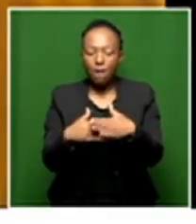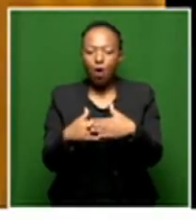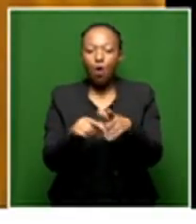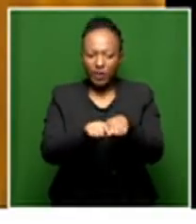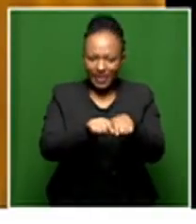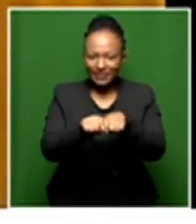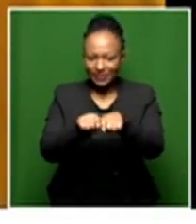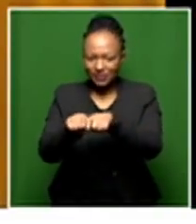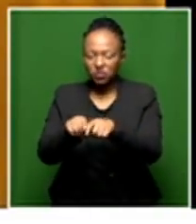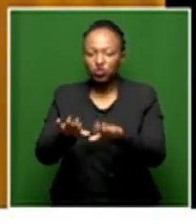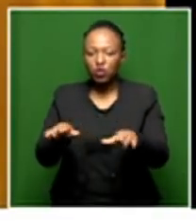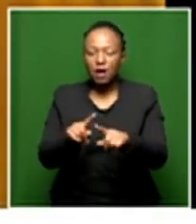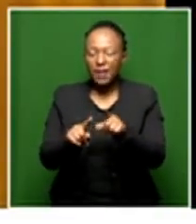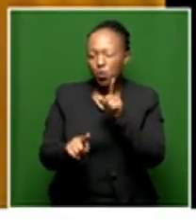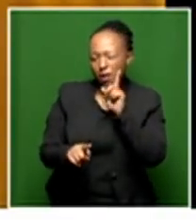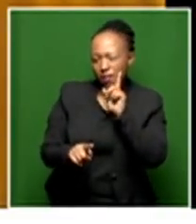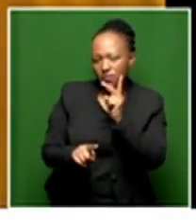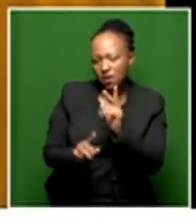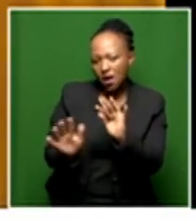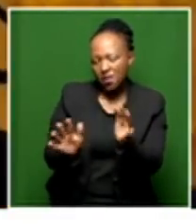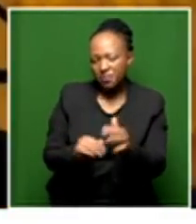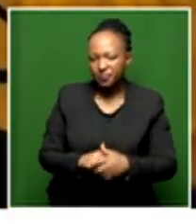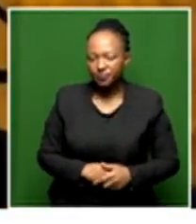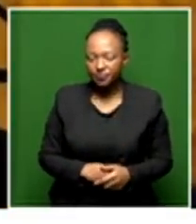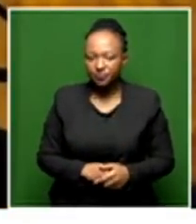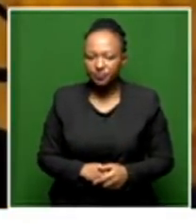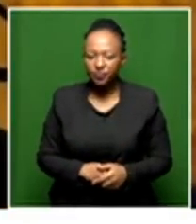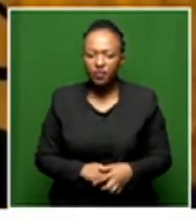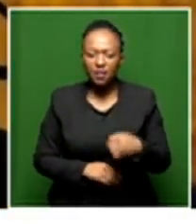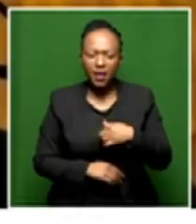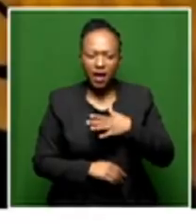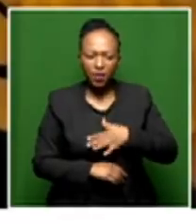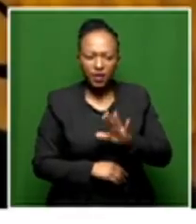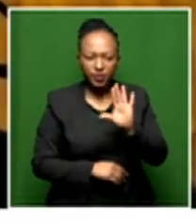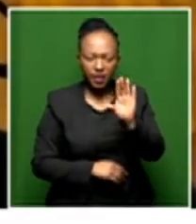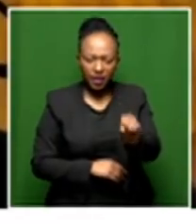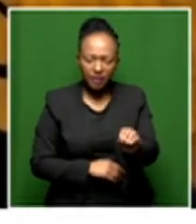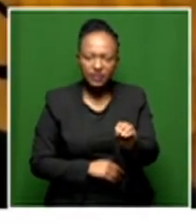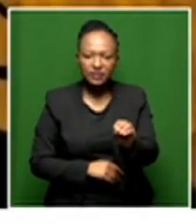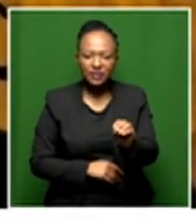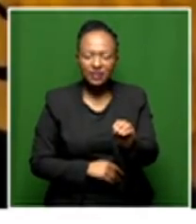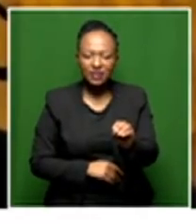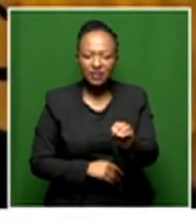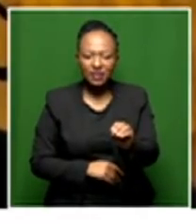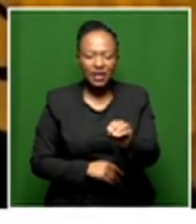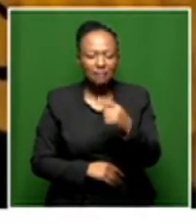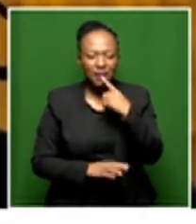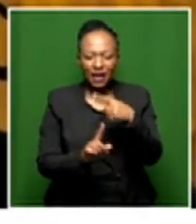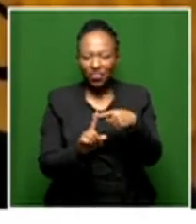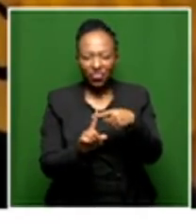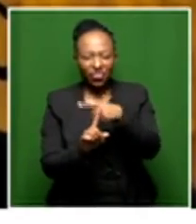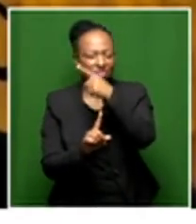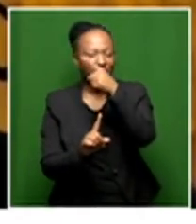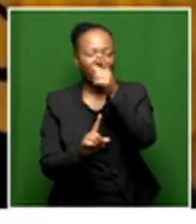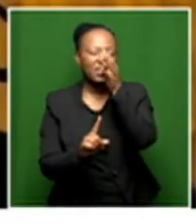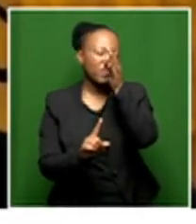testing more children. But we'll have to see. I want to talk about I suppose I'm throwing our conversation way into the